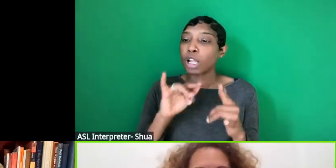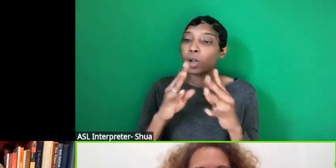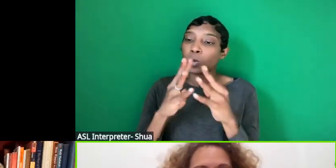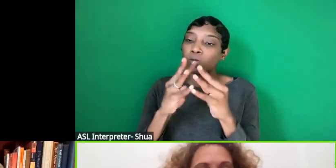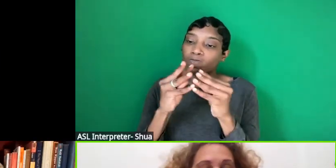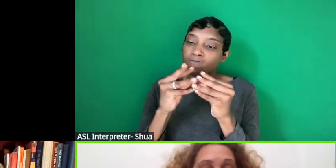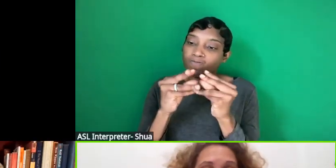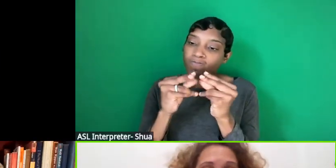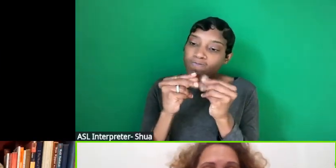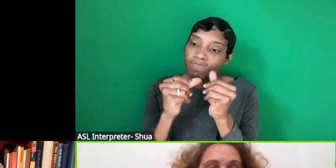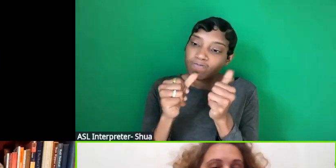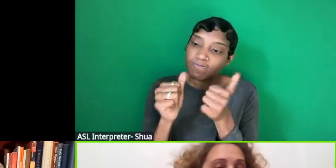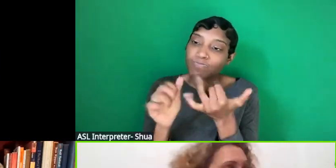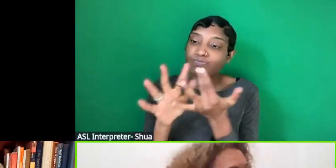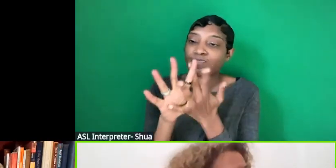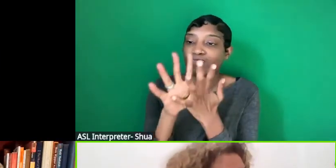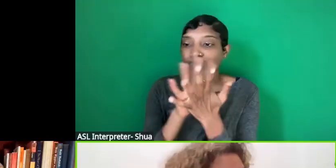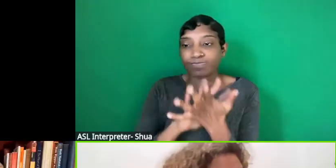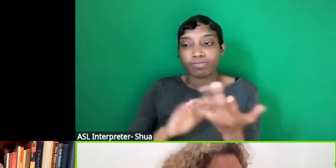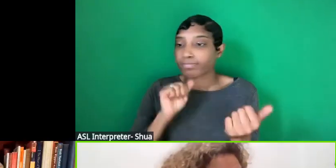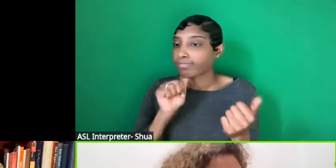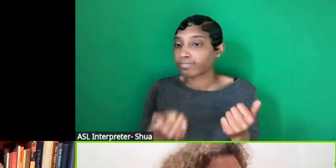slurry yet. But